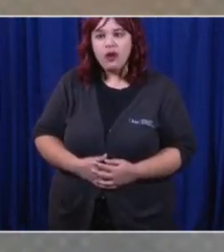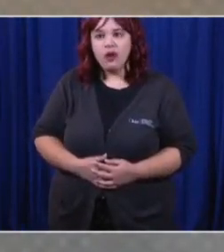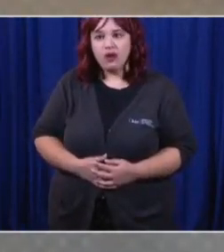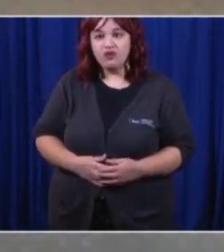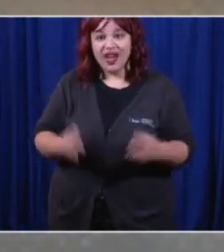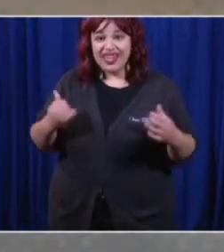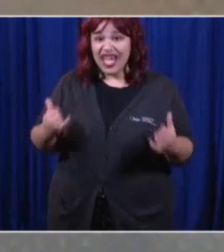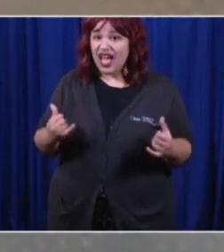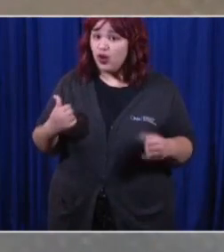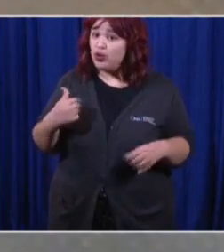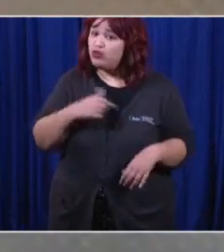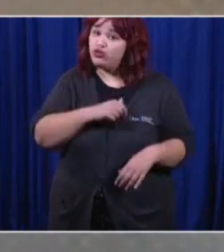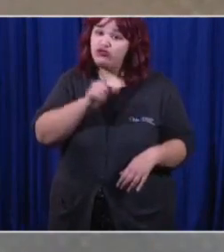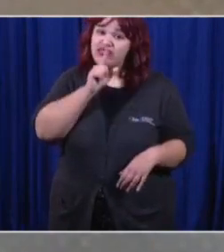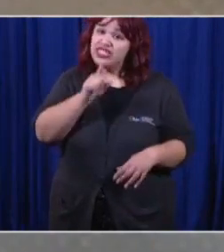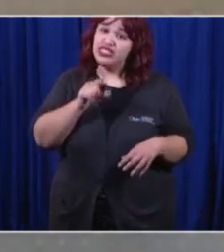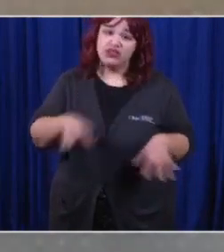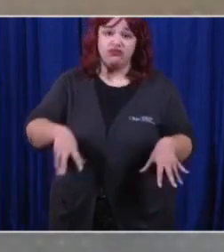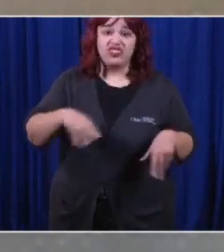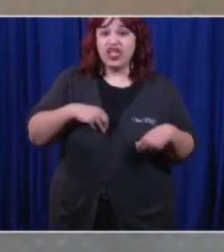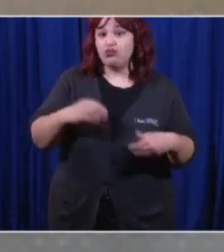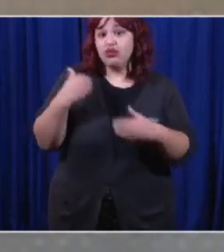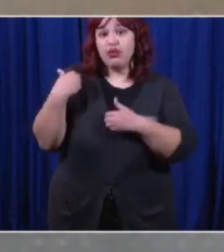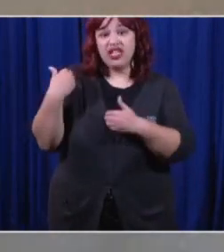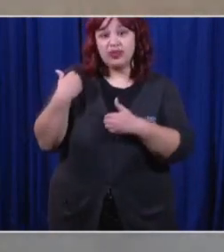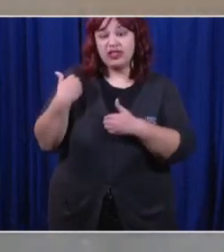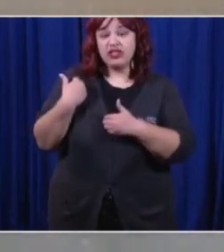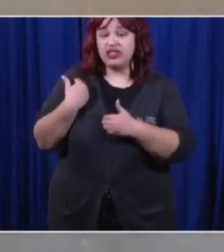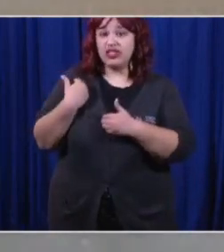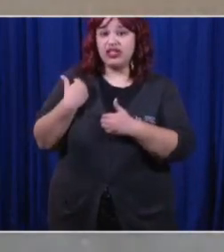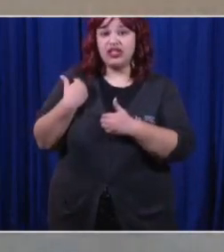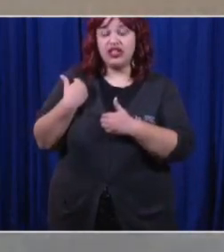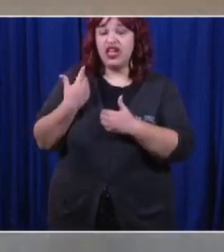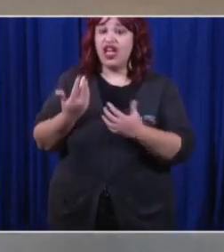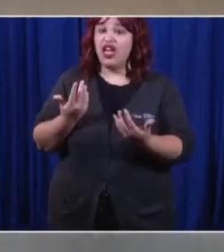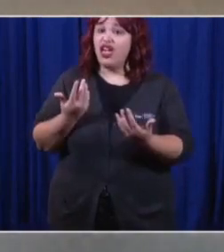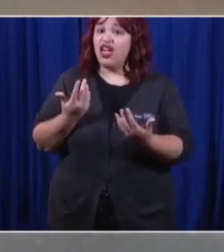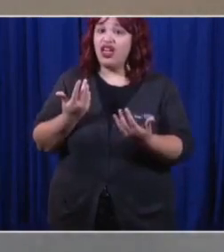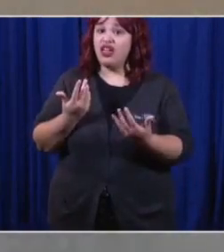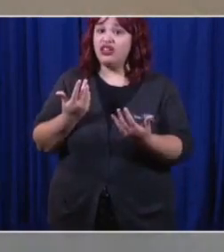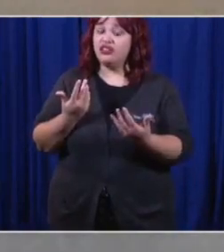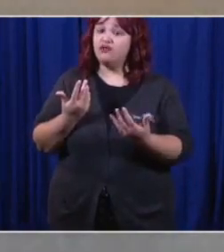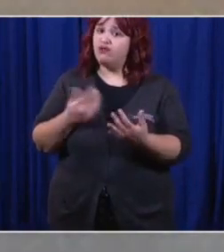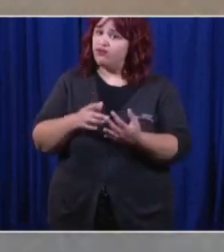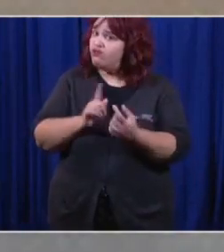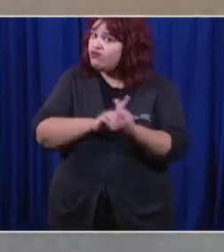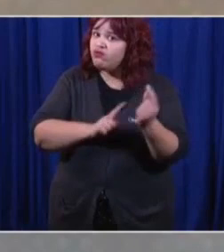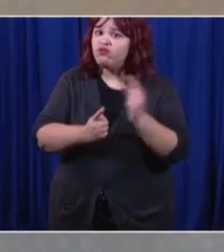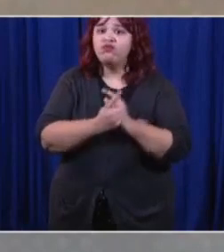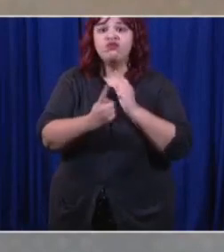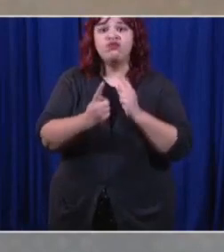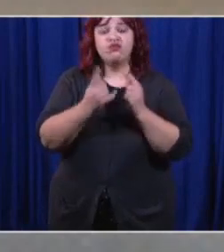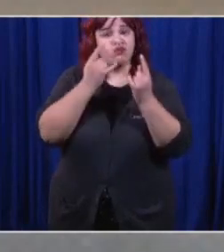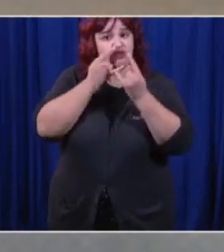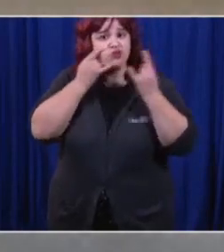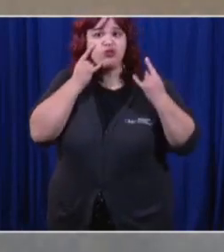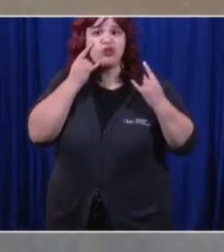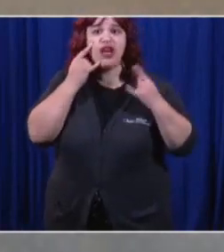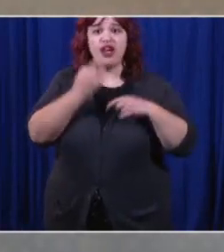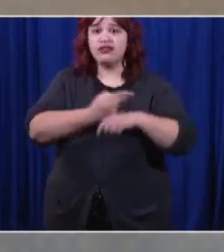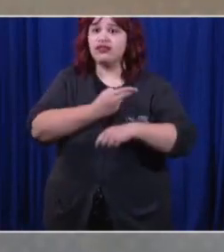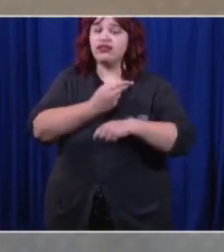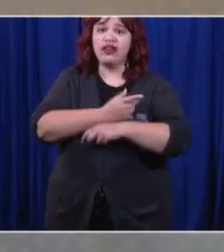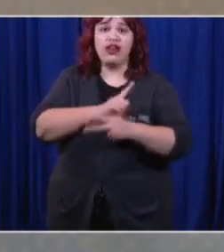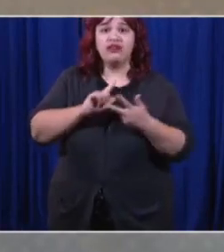our personal behavior. We need to reconsider it, not only for our family, friends, but also for the healthcare workers who are trying